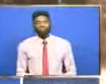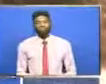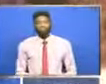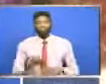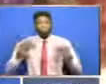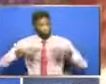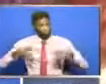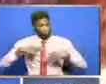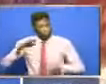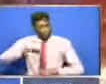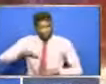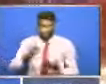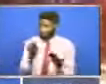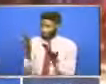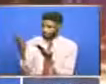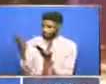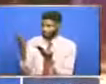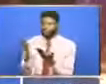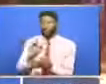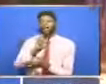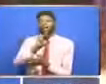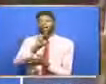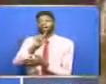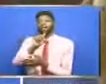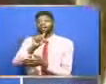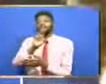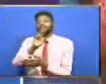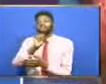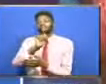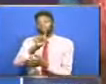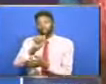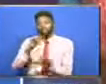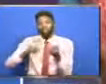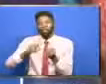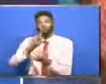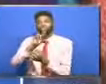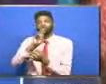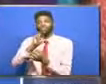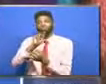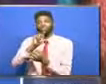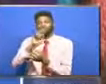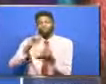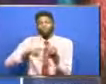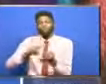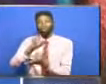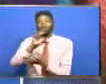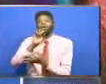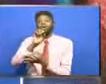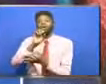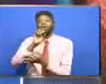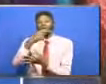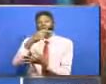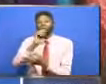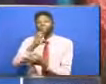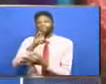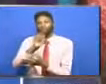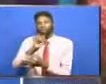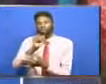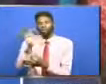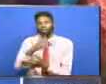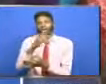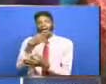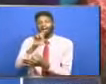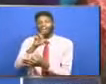Residents of Karsa, Konton, Kutulo and Khorof Harar in Wajir East constituency in Wajir County know too well